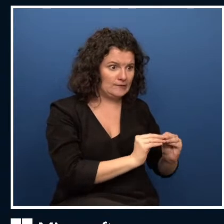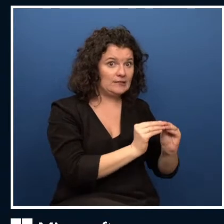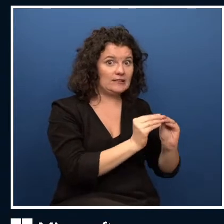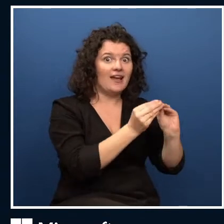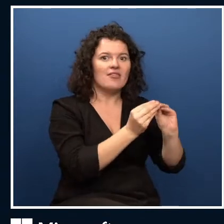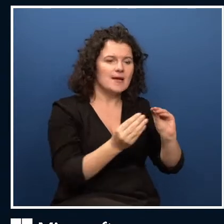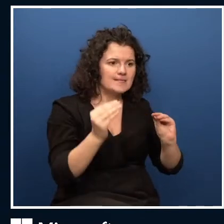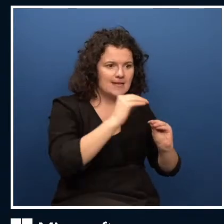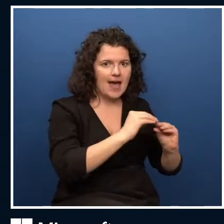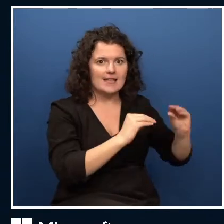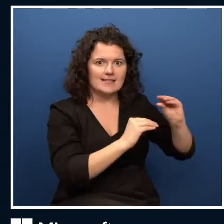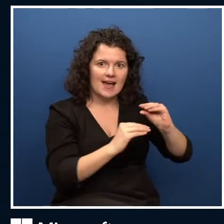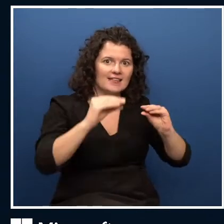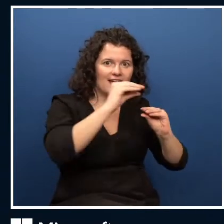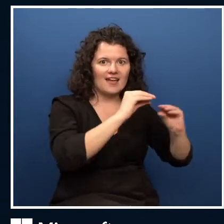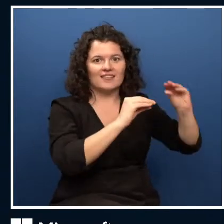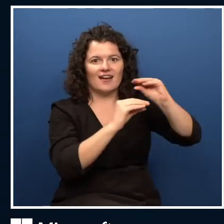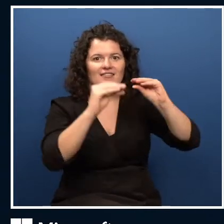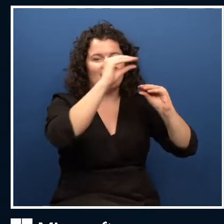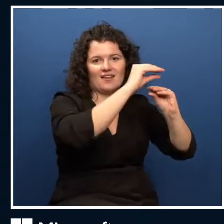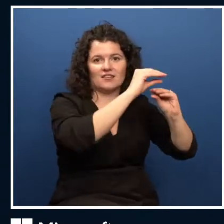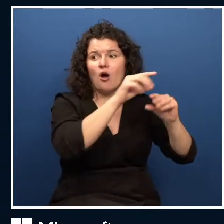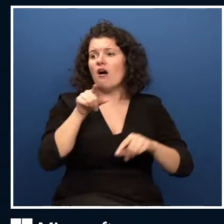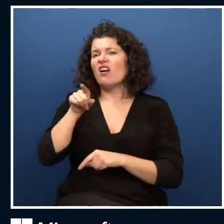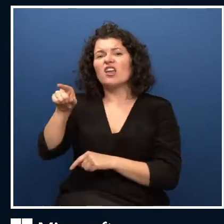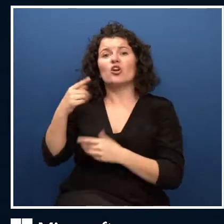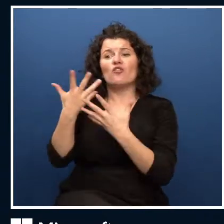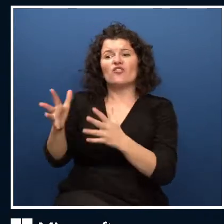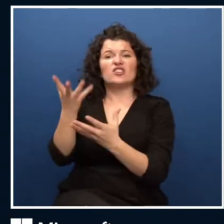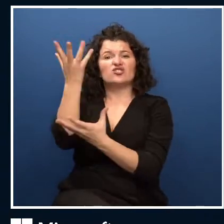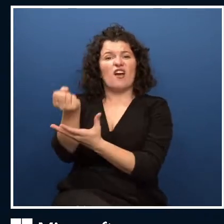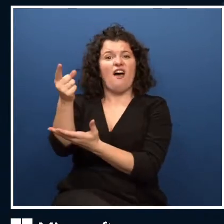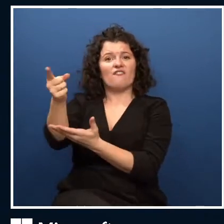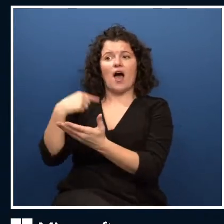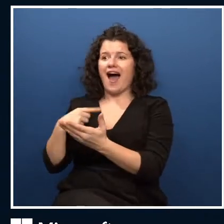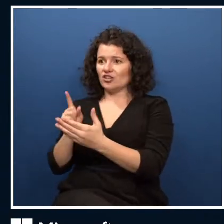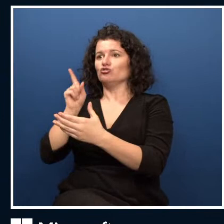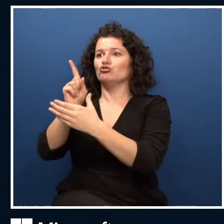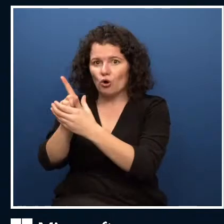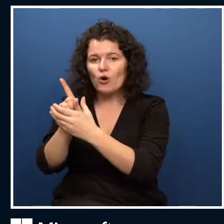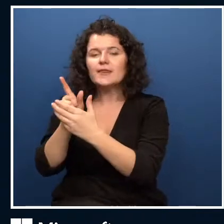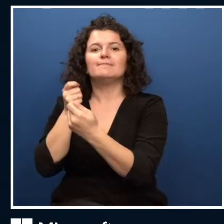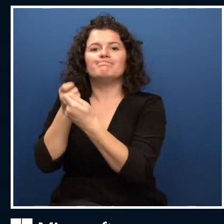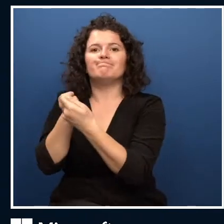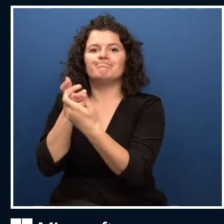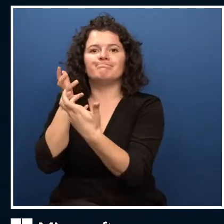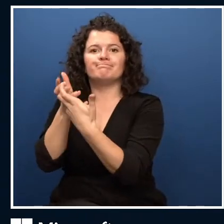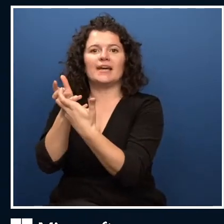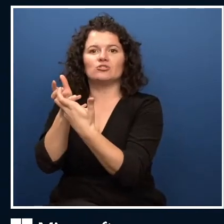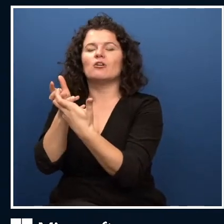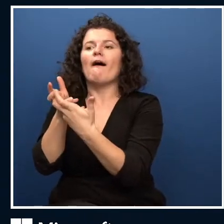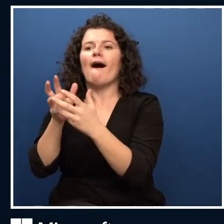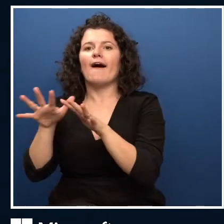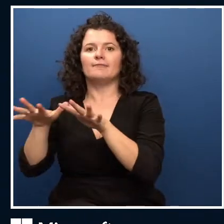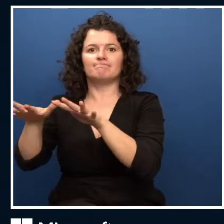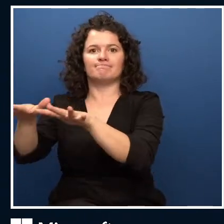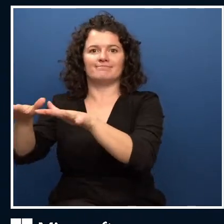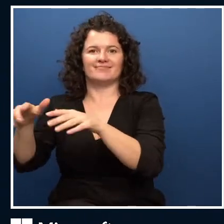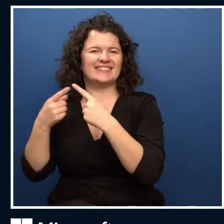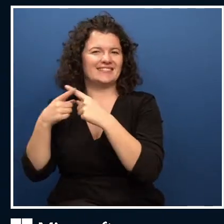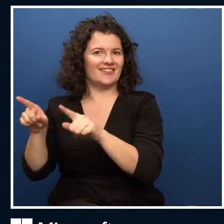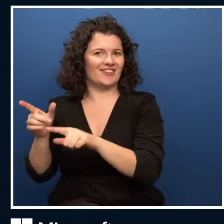But in startups, it's like you are the person who are setting that building block or setting the foundation stone. So maybe for a beginner perspective,